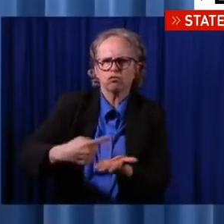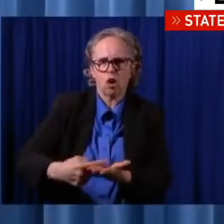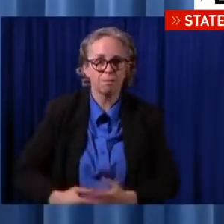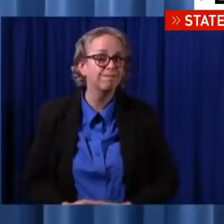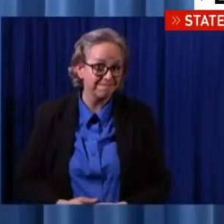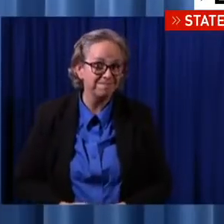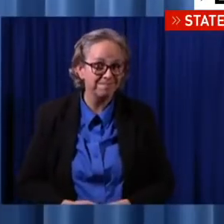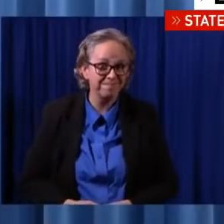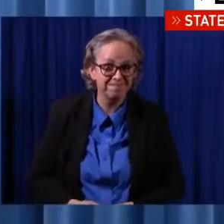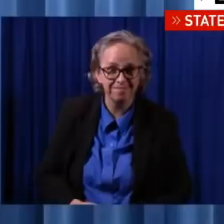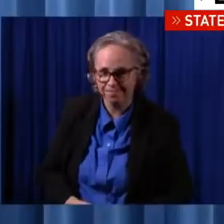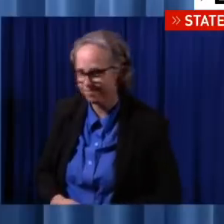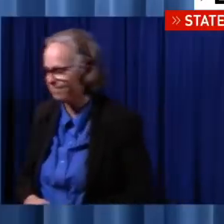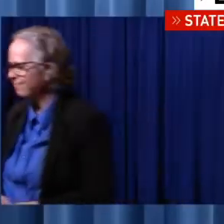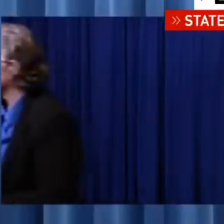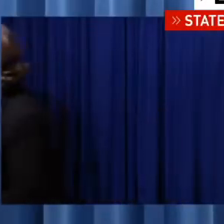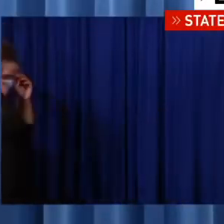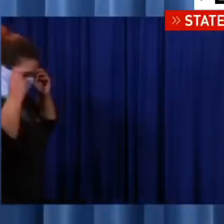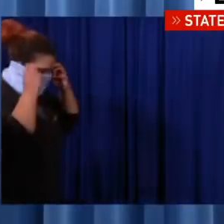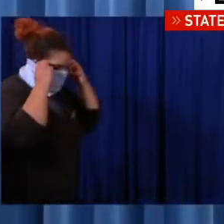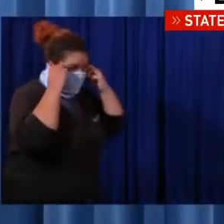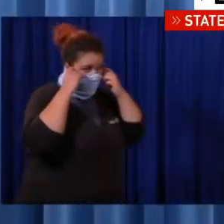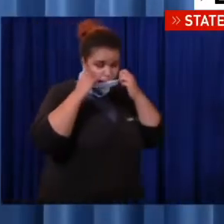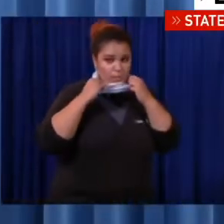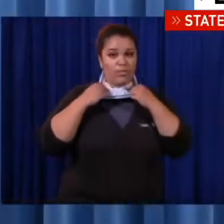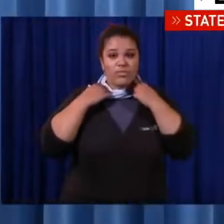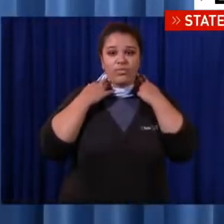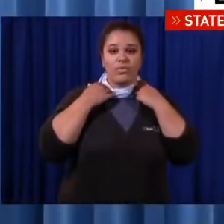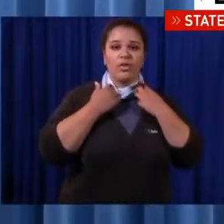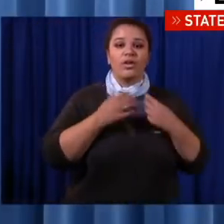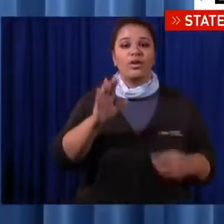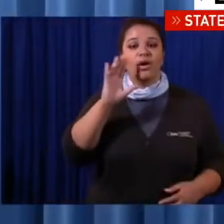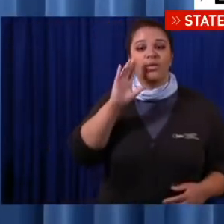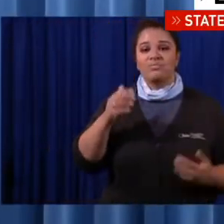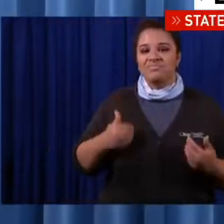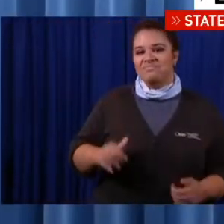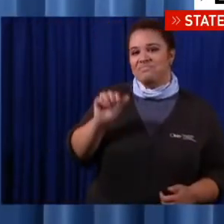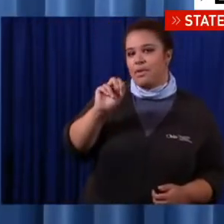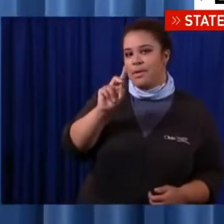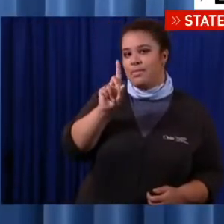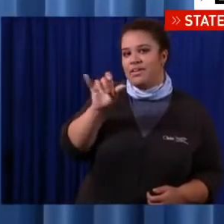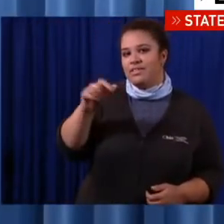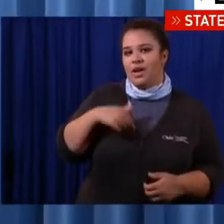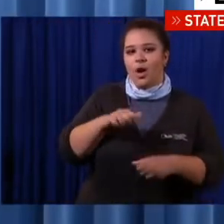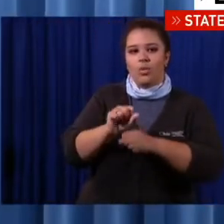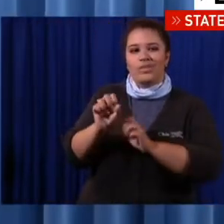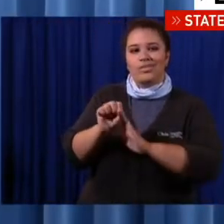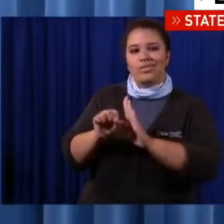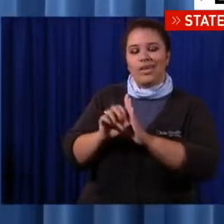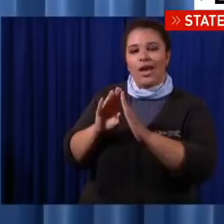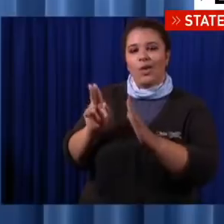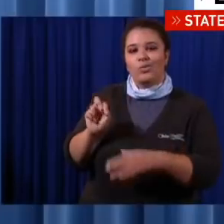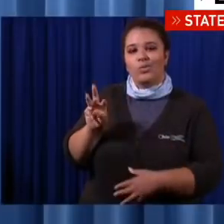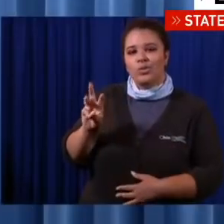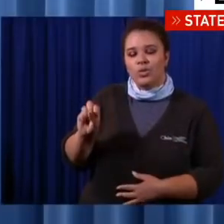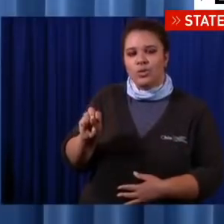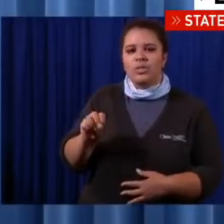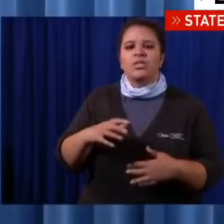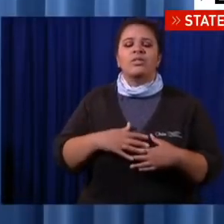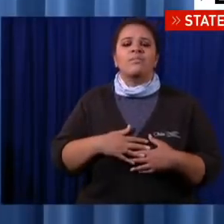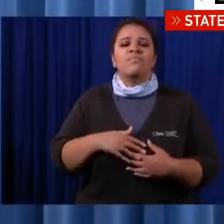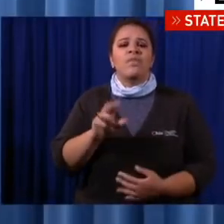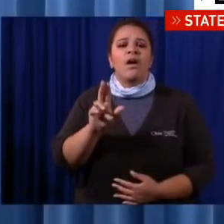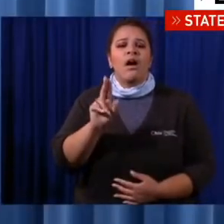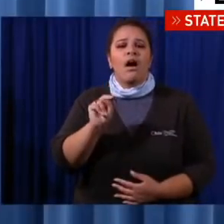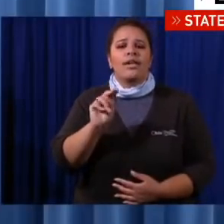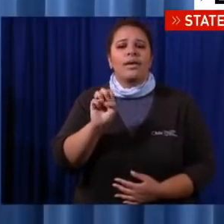Hi, Governor. Andy Chow with Ohio Public Radio and Television State House News Bureau. I wanted to talk a little bit more about unemployment compensation